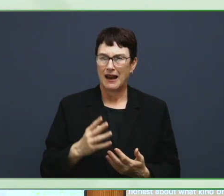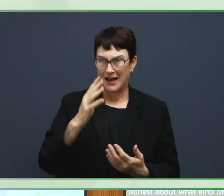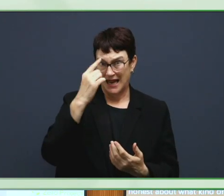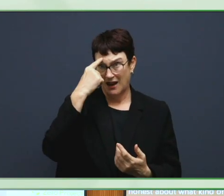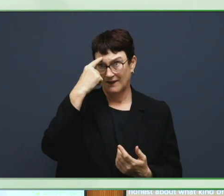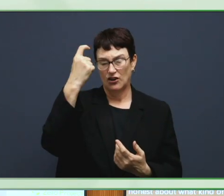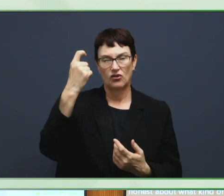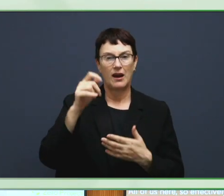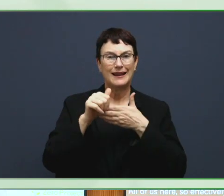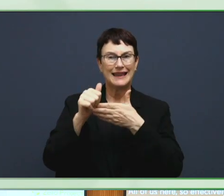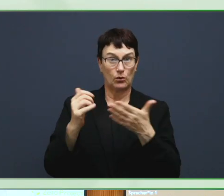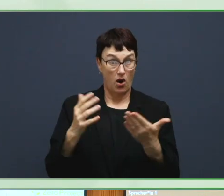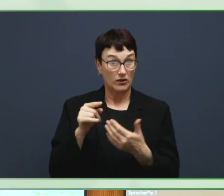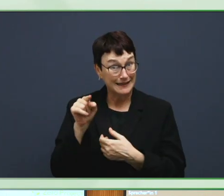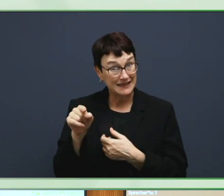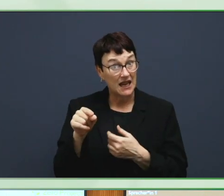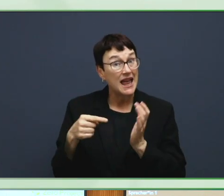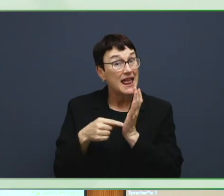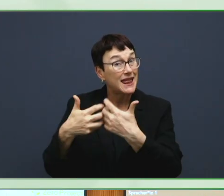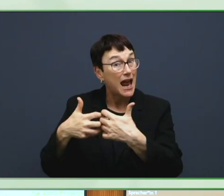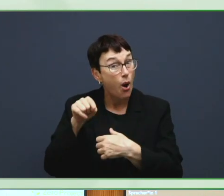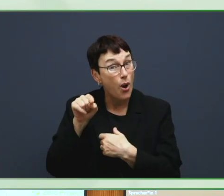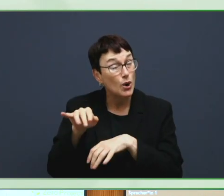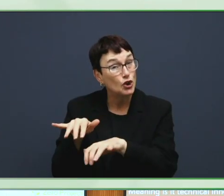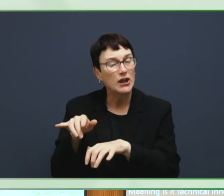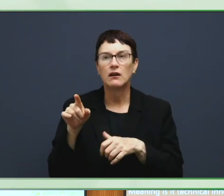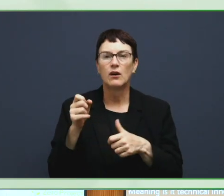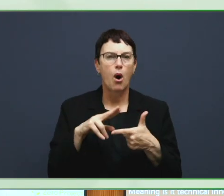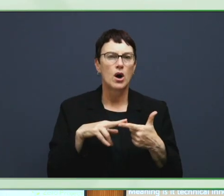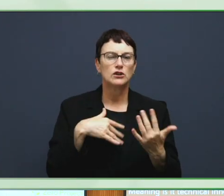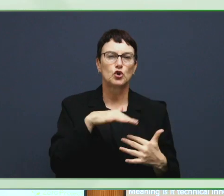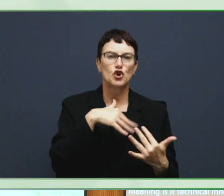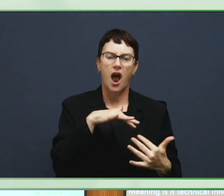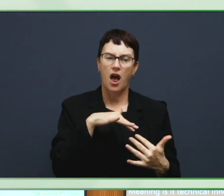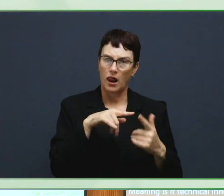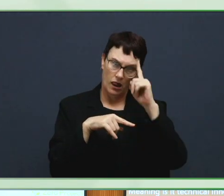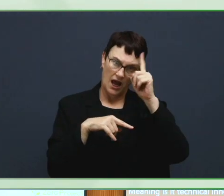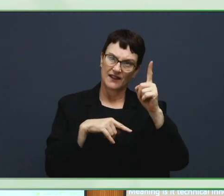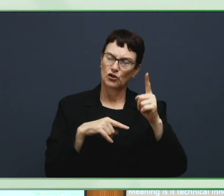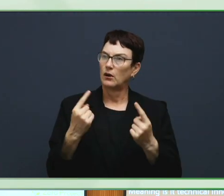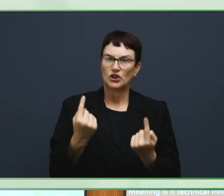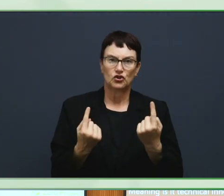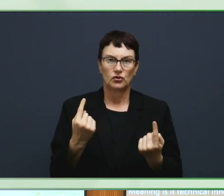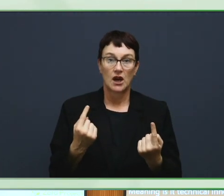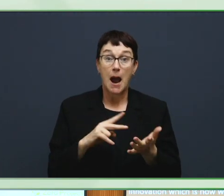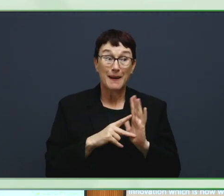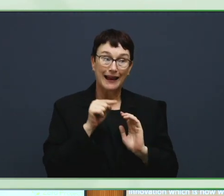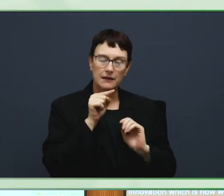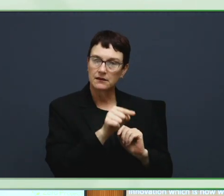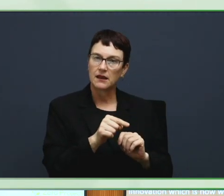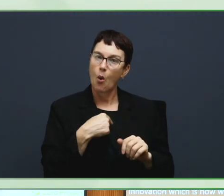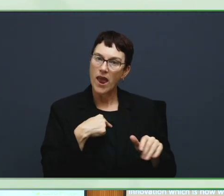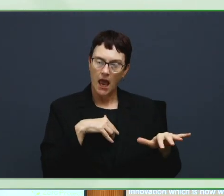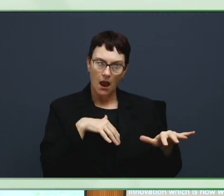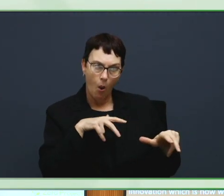technical innovation, technology, or is it social innovation, which is how we organize people to get things done? We realized